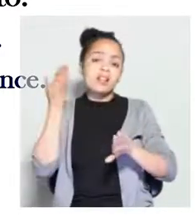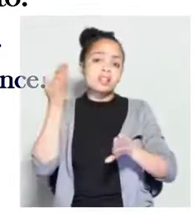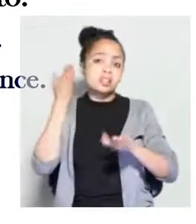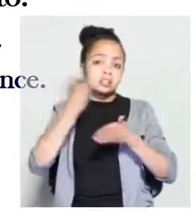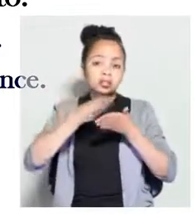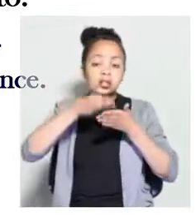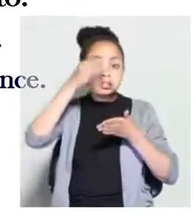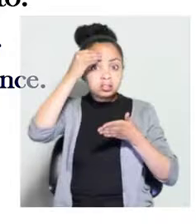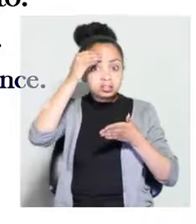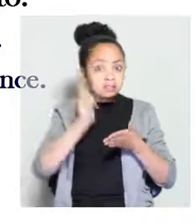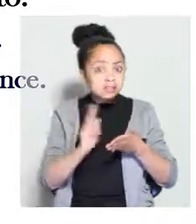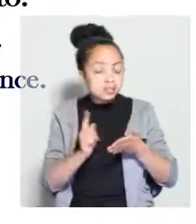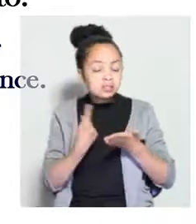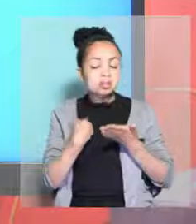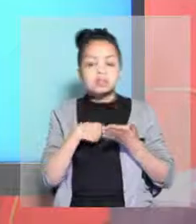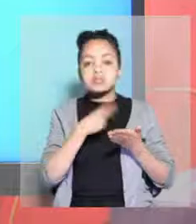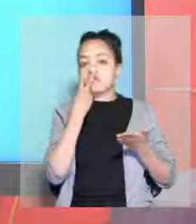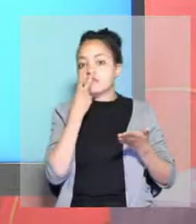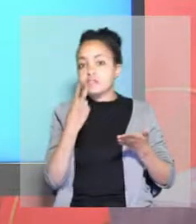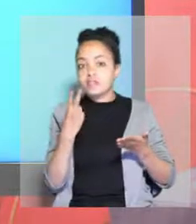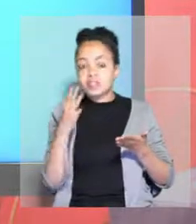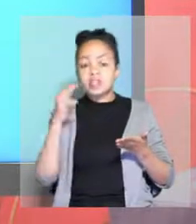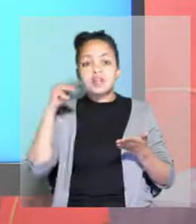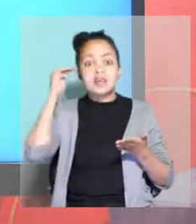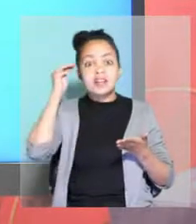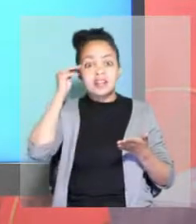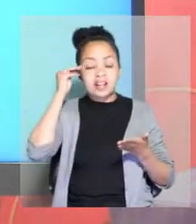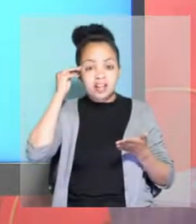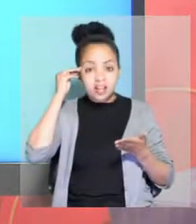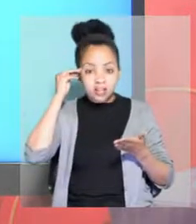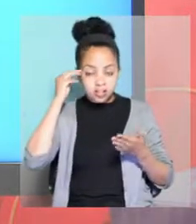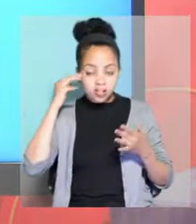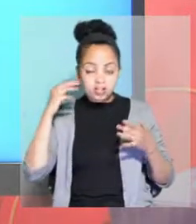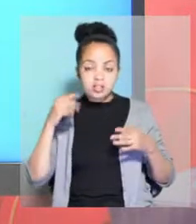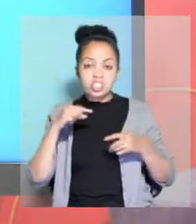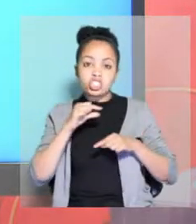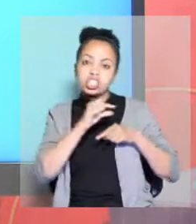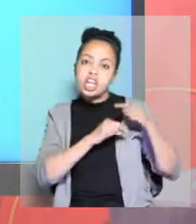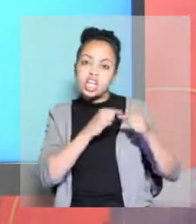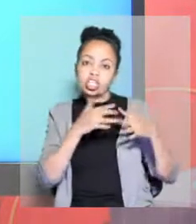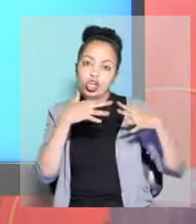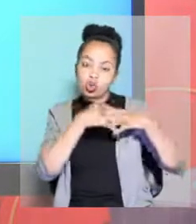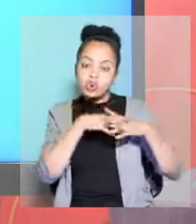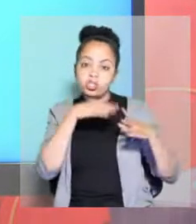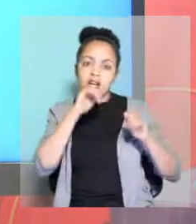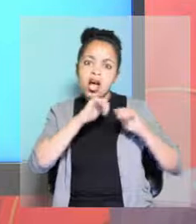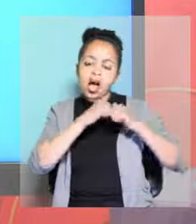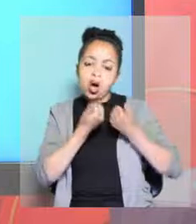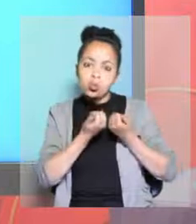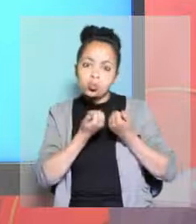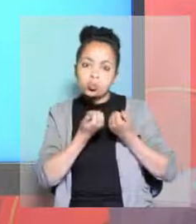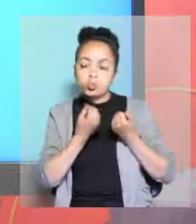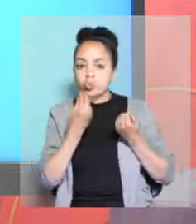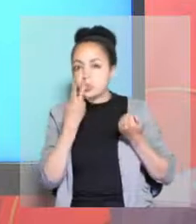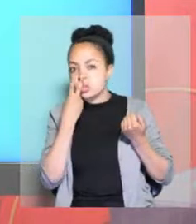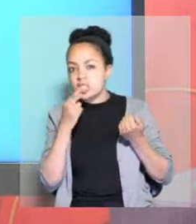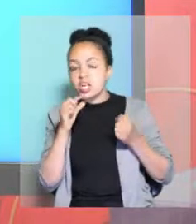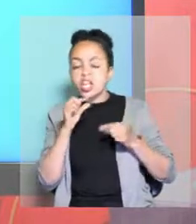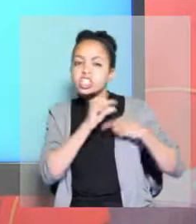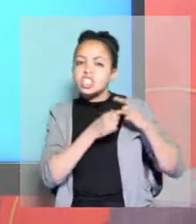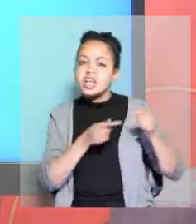lesson, we are seeing Mendelian genetic cross, and again how to deduce